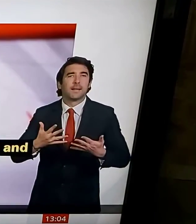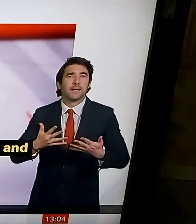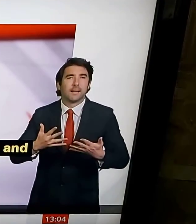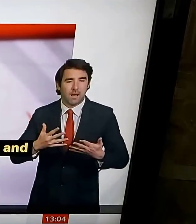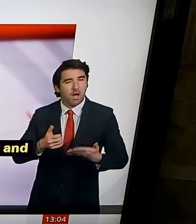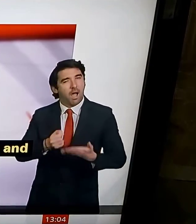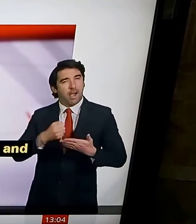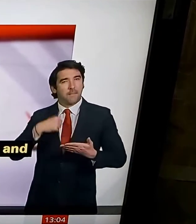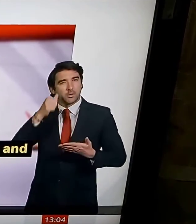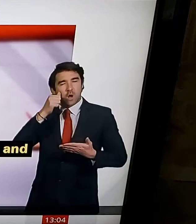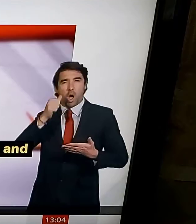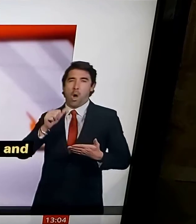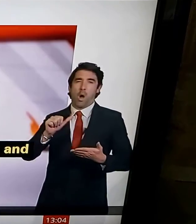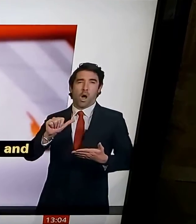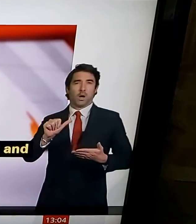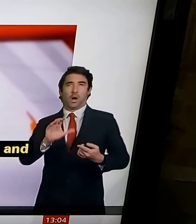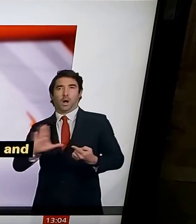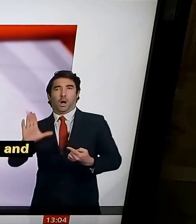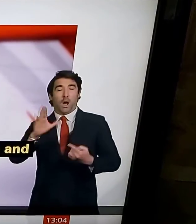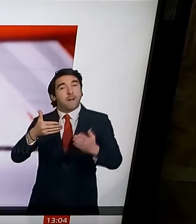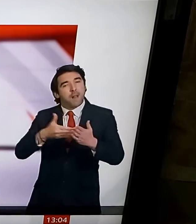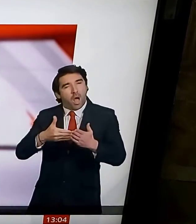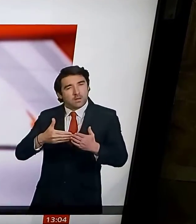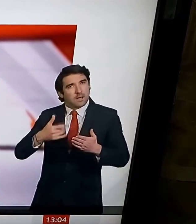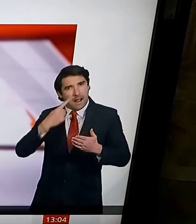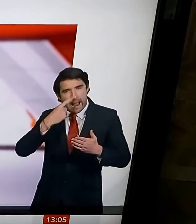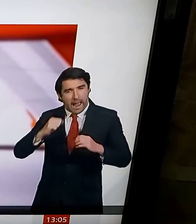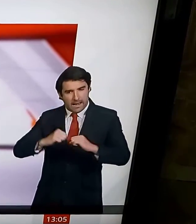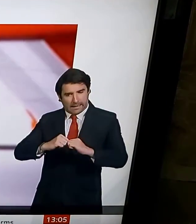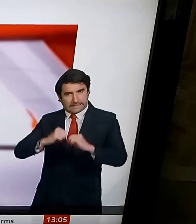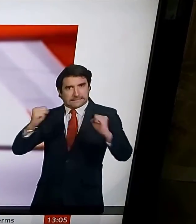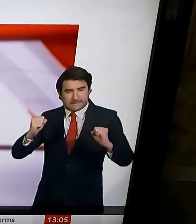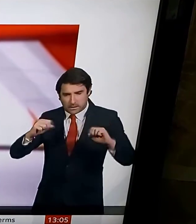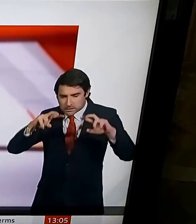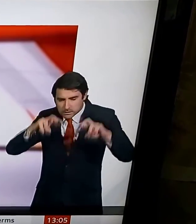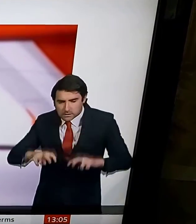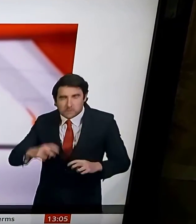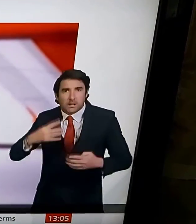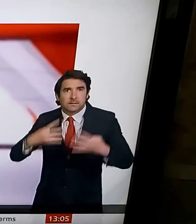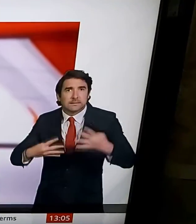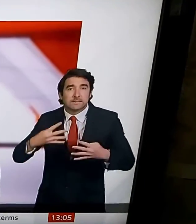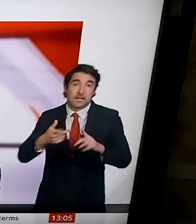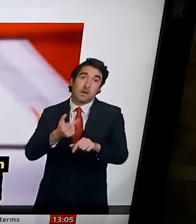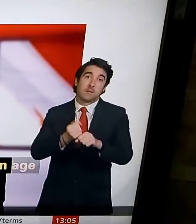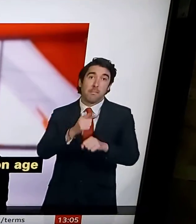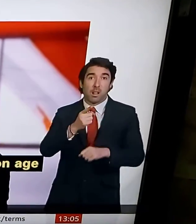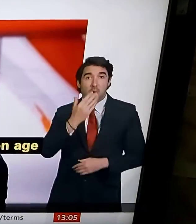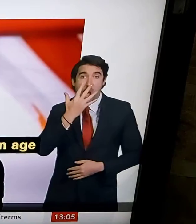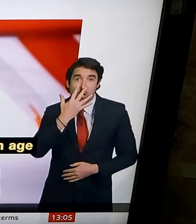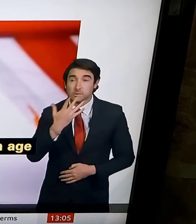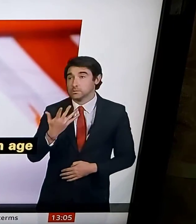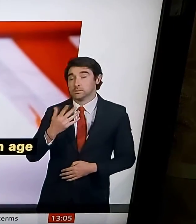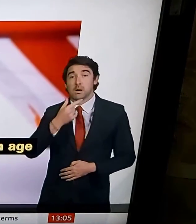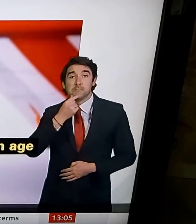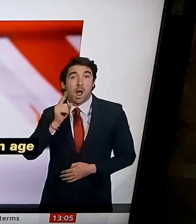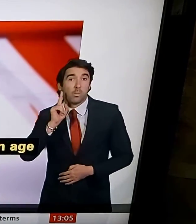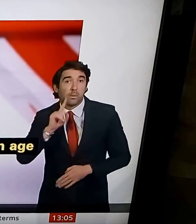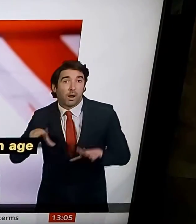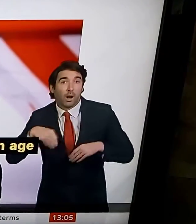representative sample based on age and so on. The daily cases reported by the government, that's people who presumably